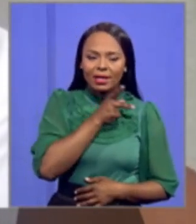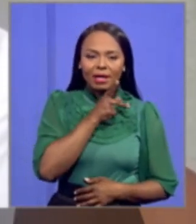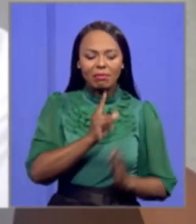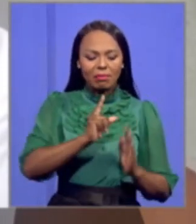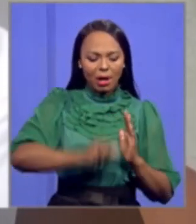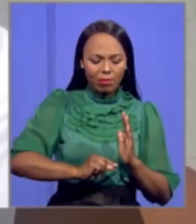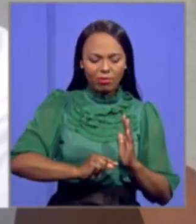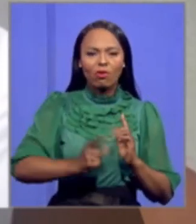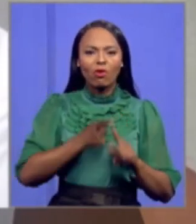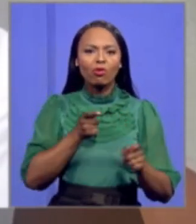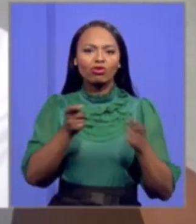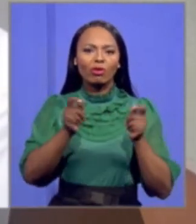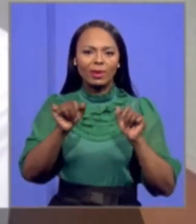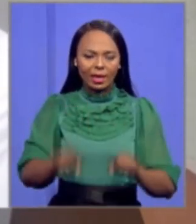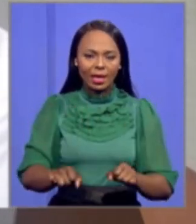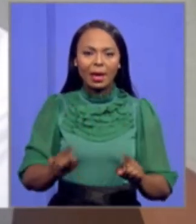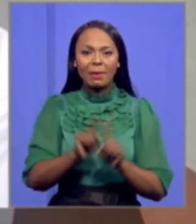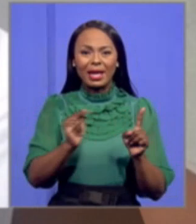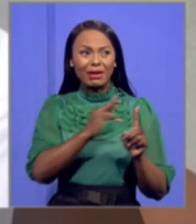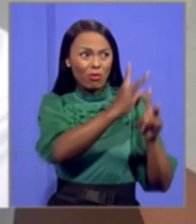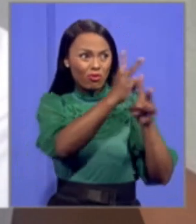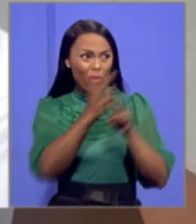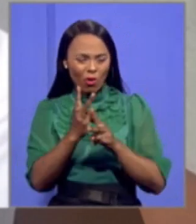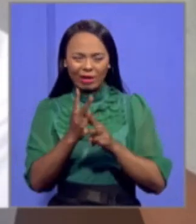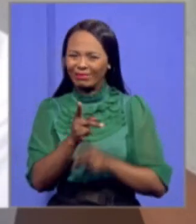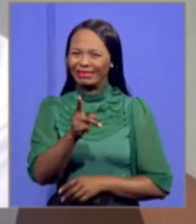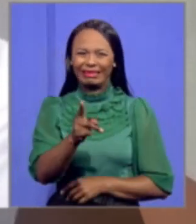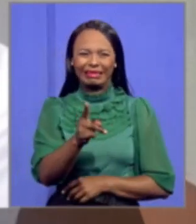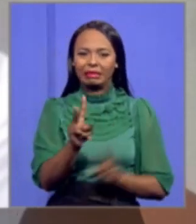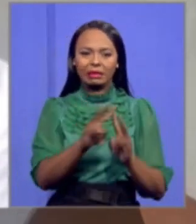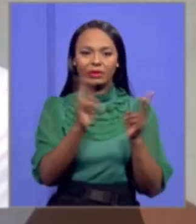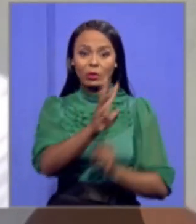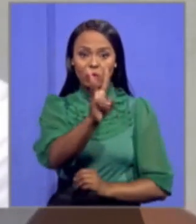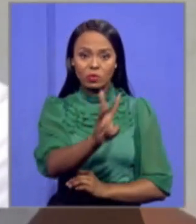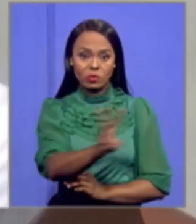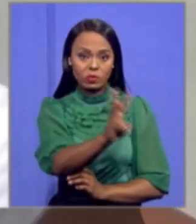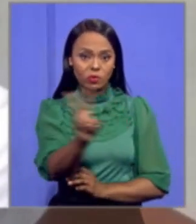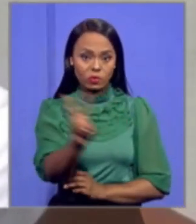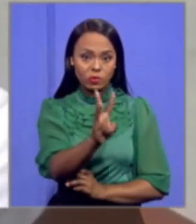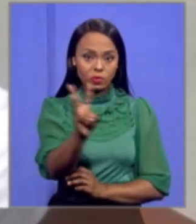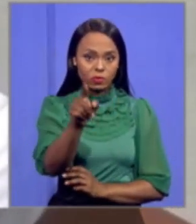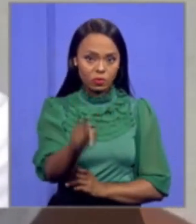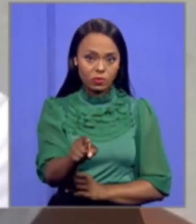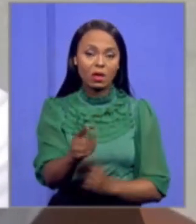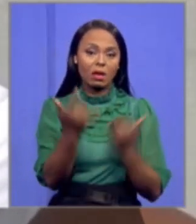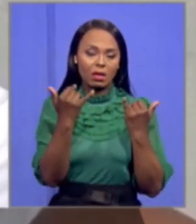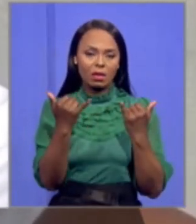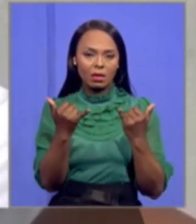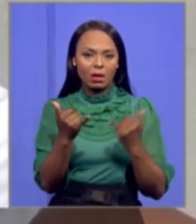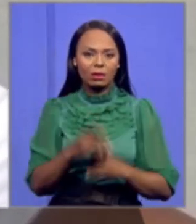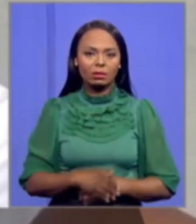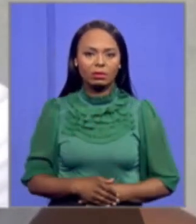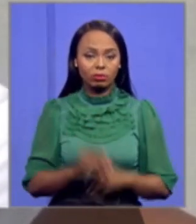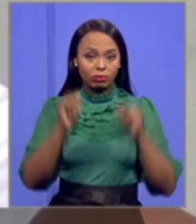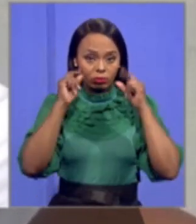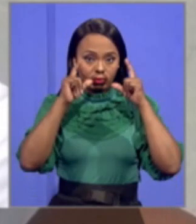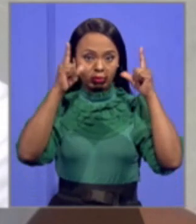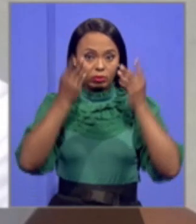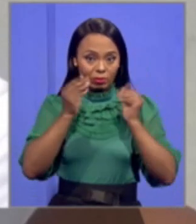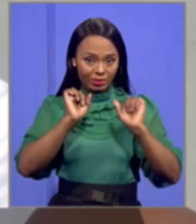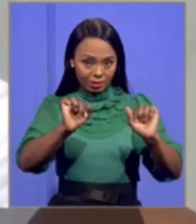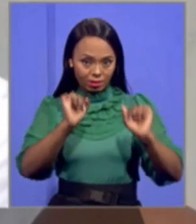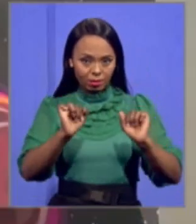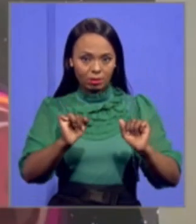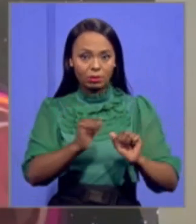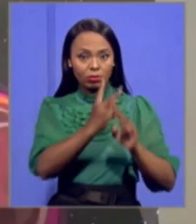stores. However, if you use credit, it defeats the purpose. We remind consumers to remain credit smart, spend wisely, and